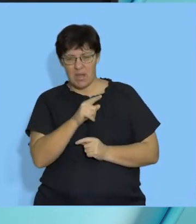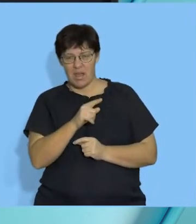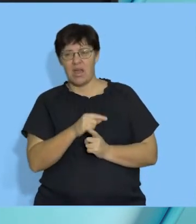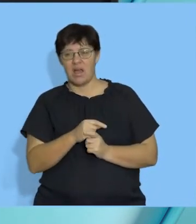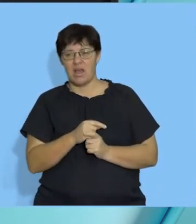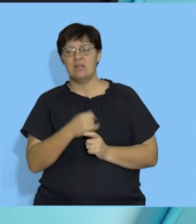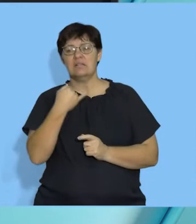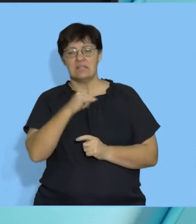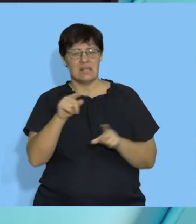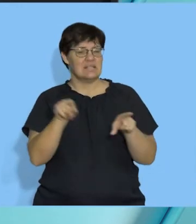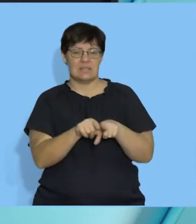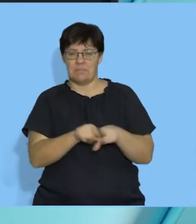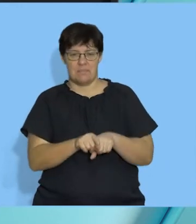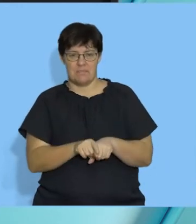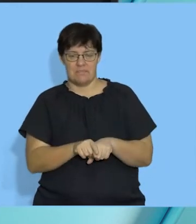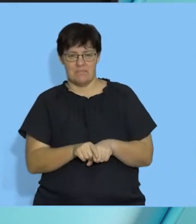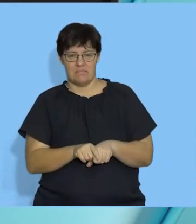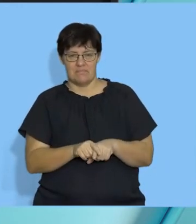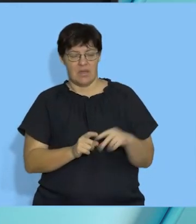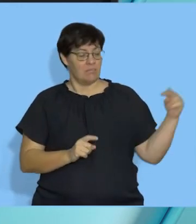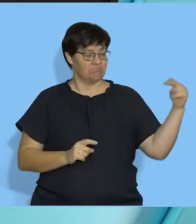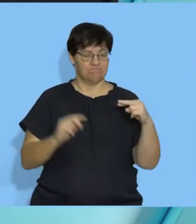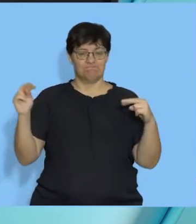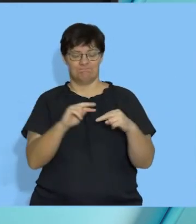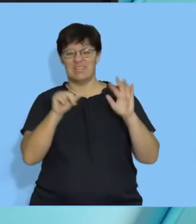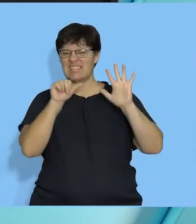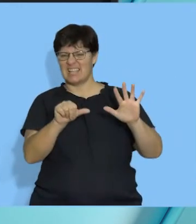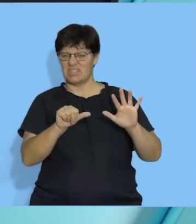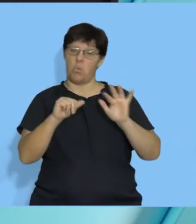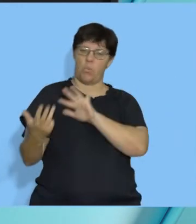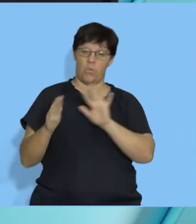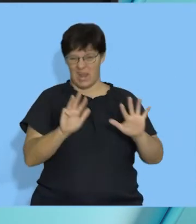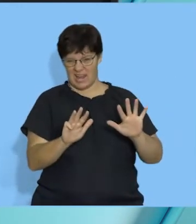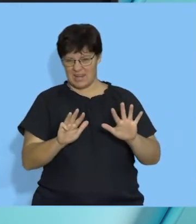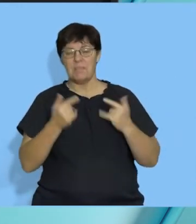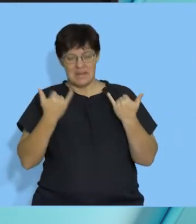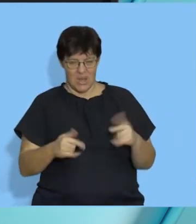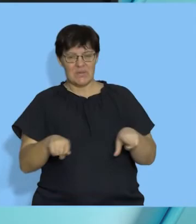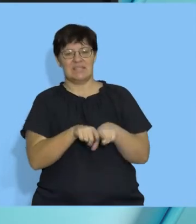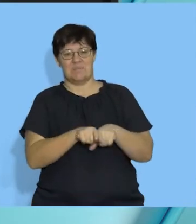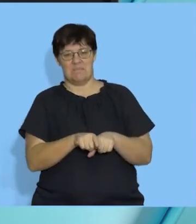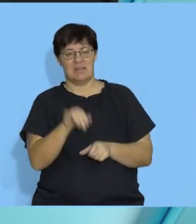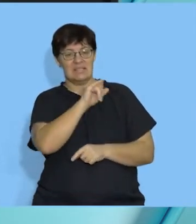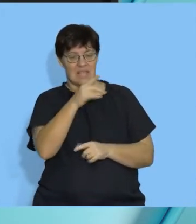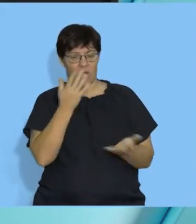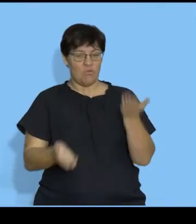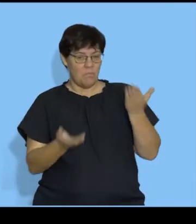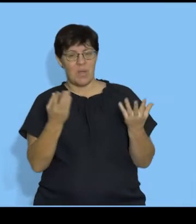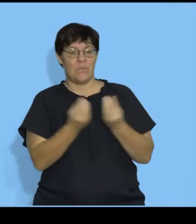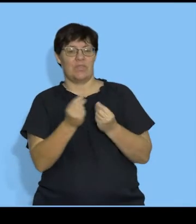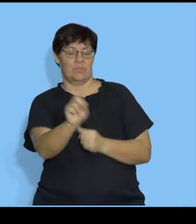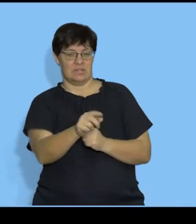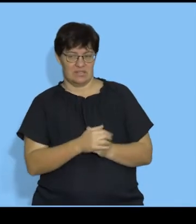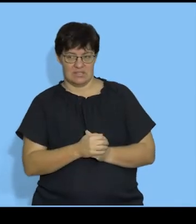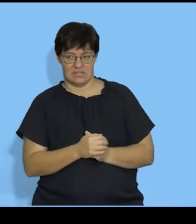thing. It entirely depends in terms of with which substance are we comparing zinc. So the double arrow suggests that there are